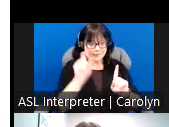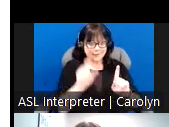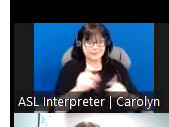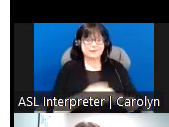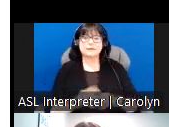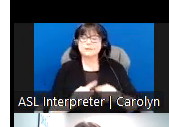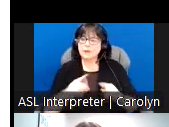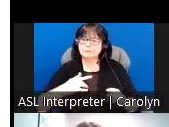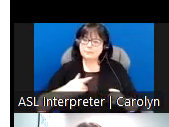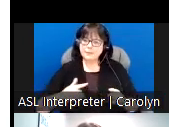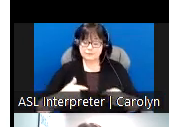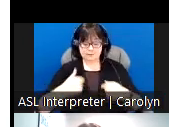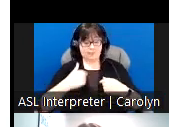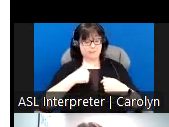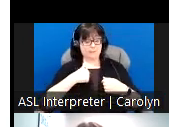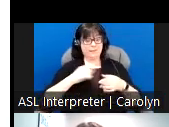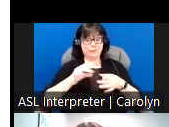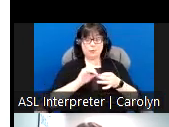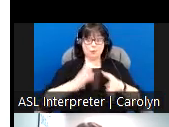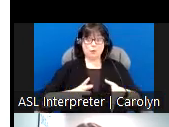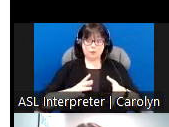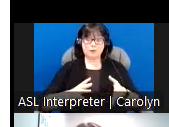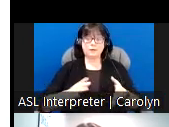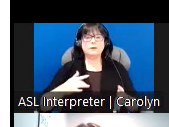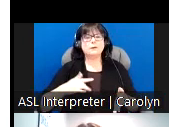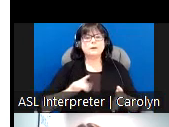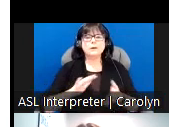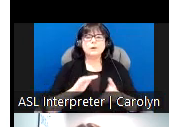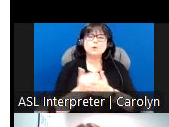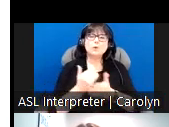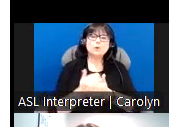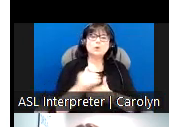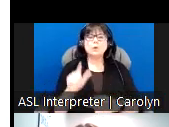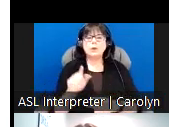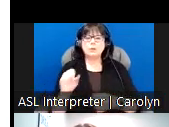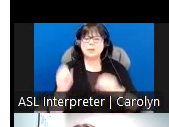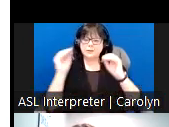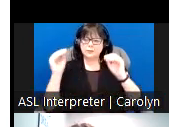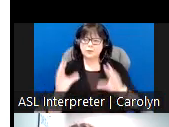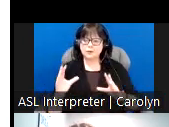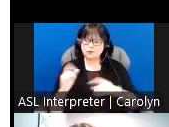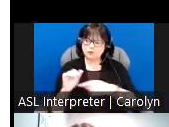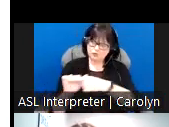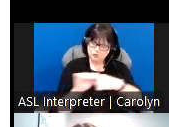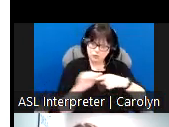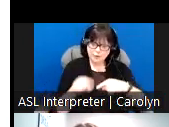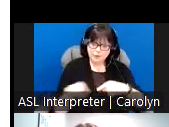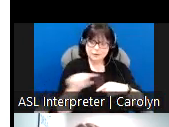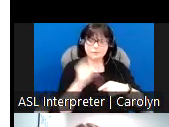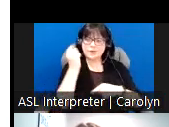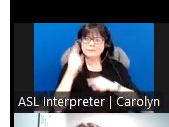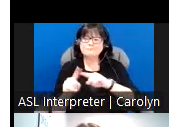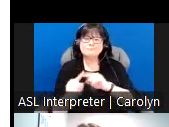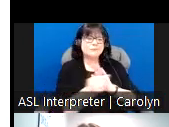as a coordinator, is how do we train new LBS instructors in understanding competencies,